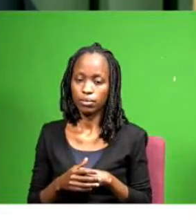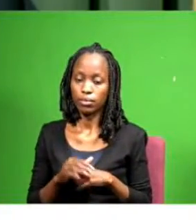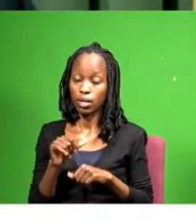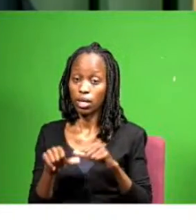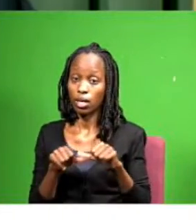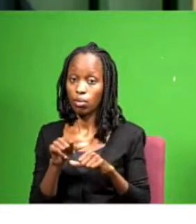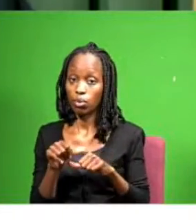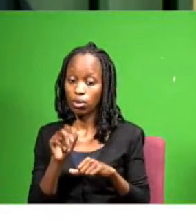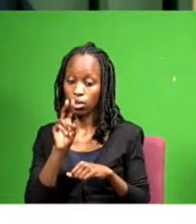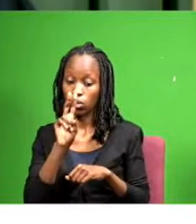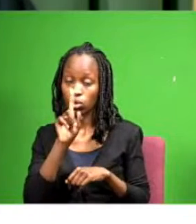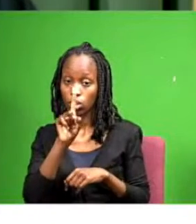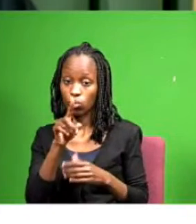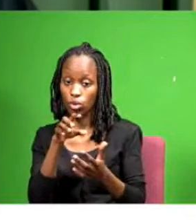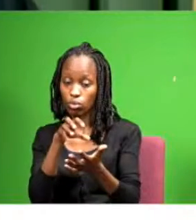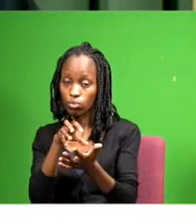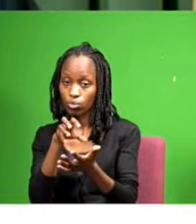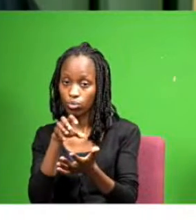those issues.